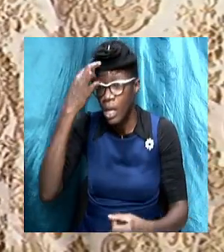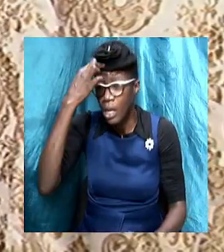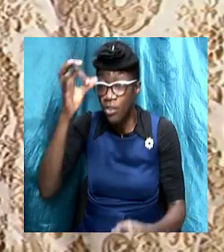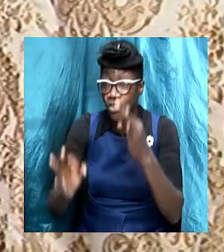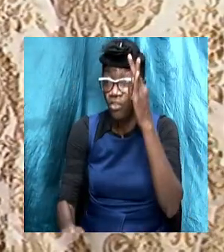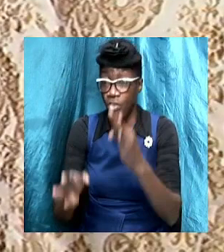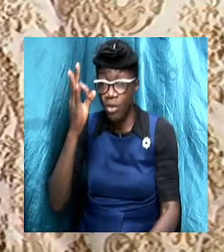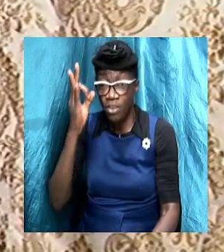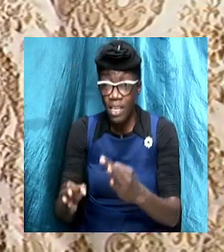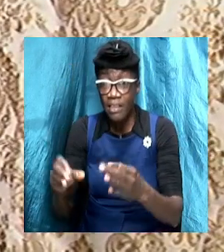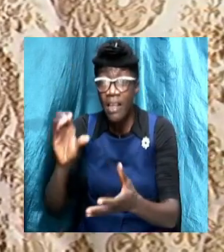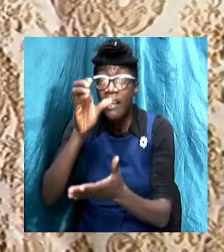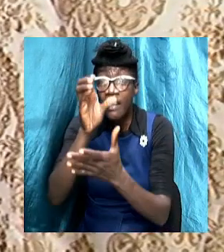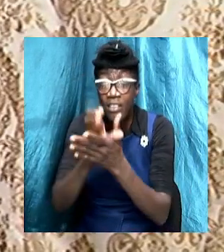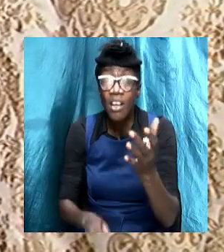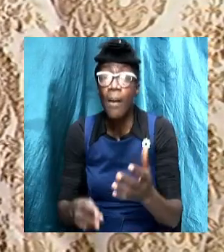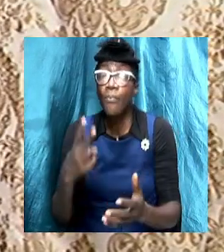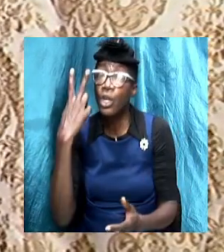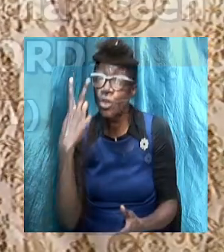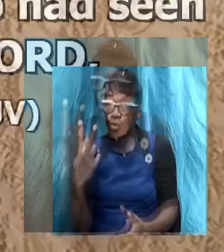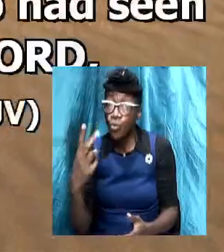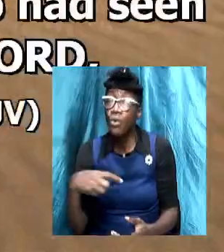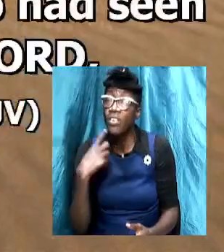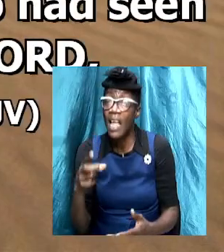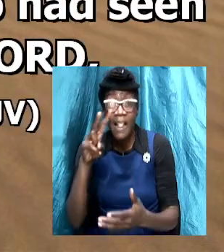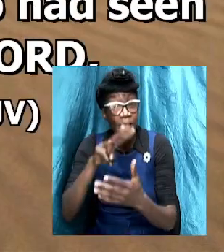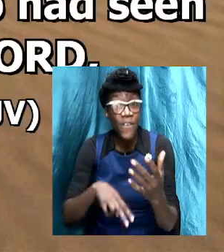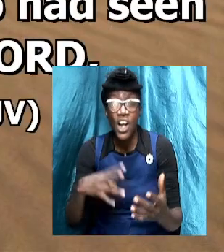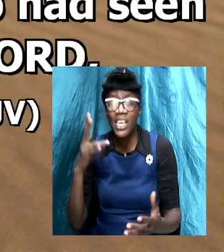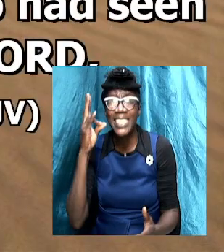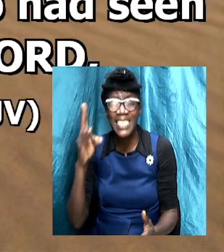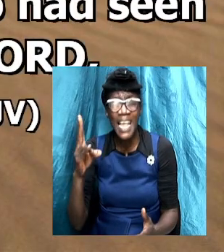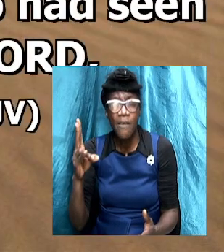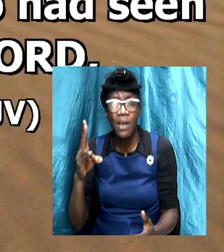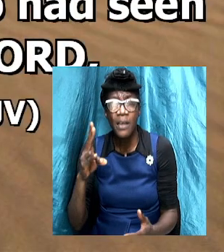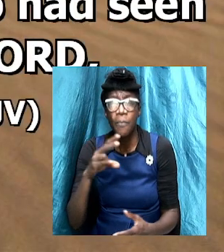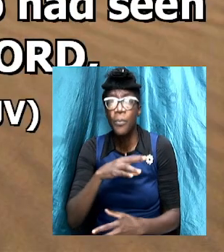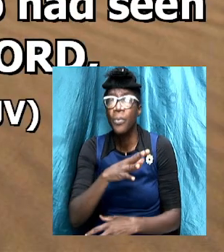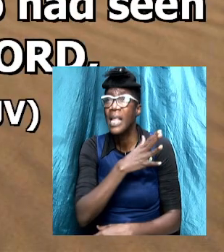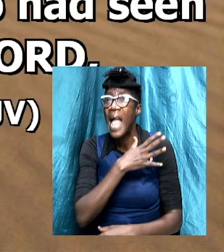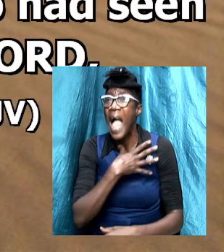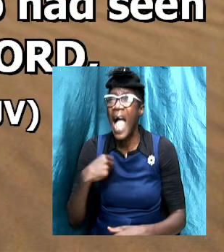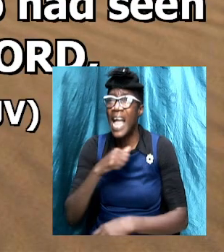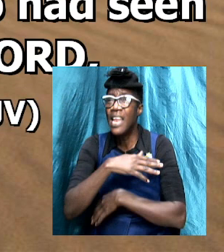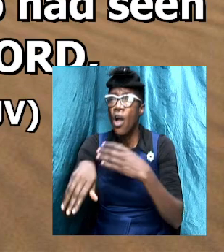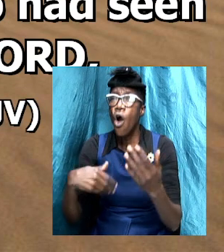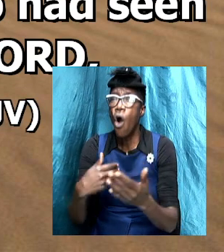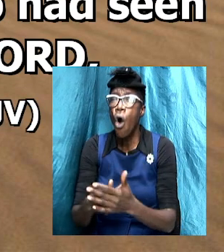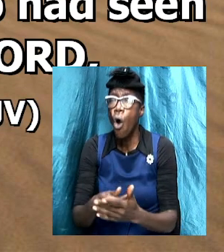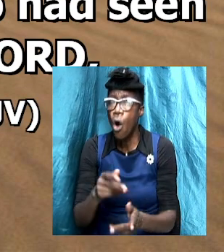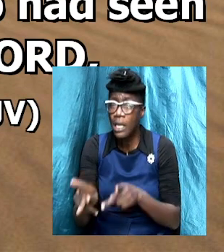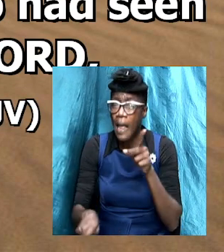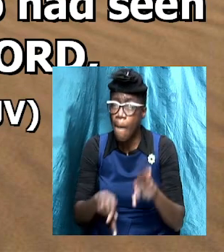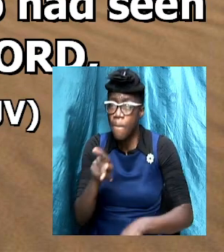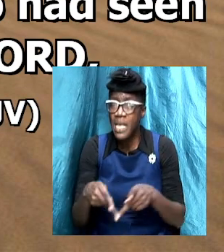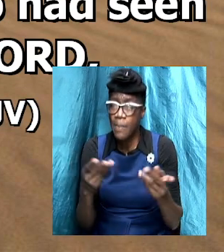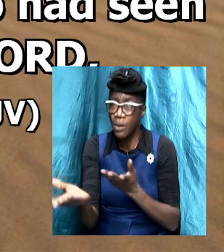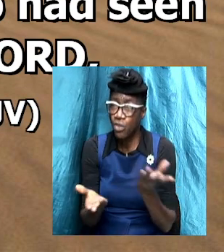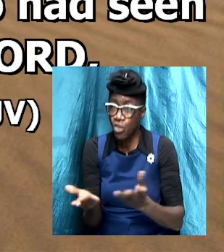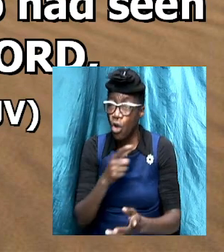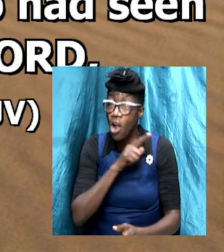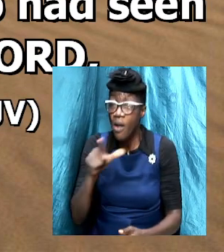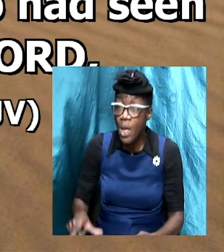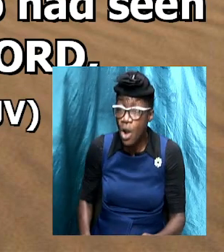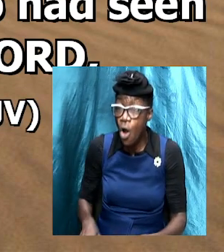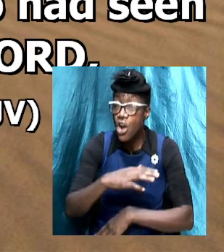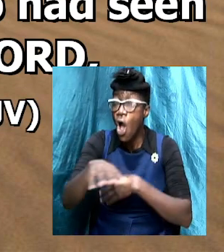in Judges chapter 2. It says in verse 7, and all the people served the Lord all the days